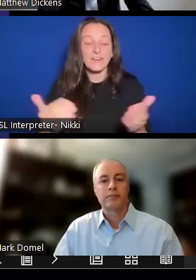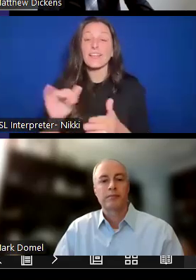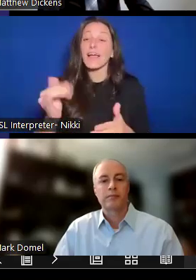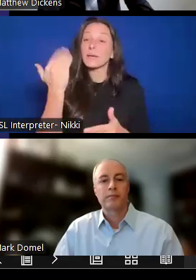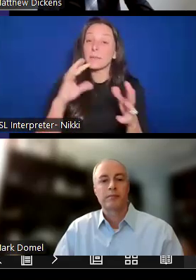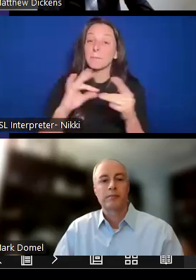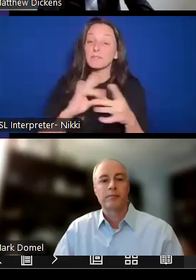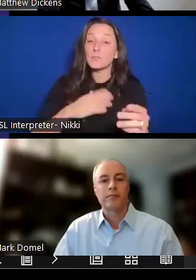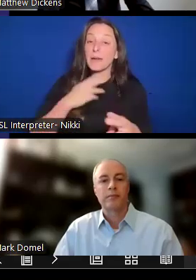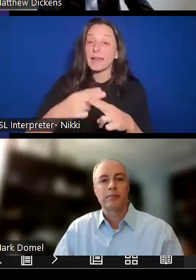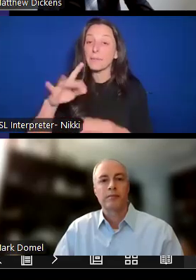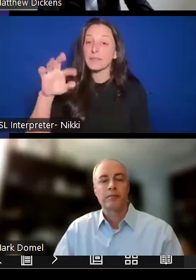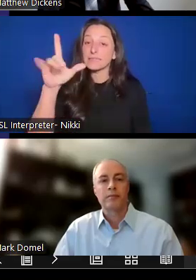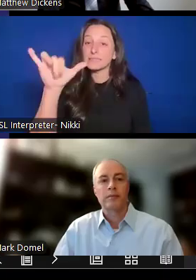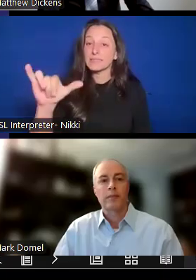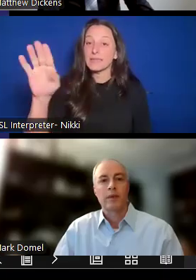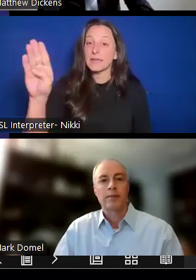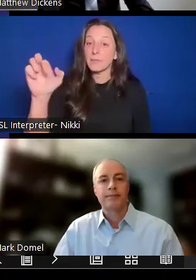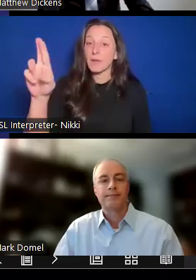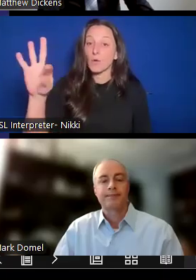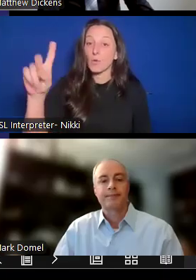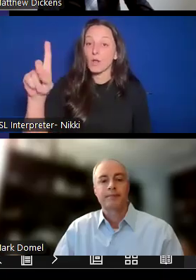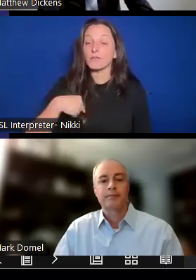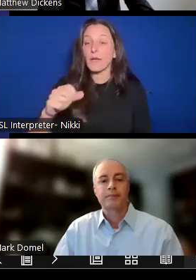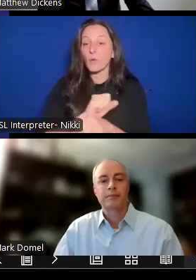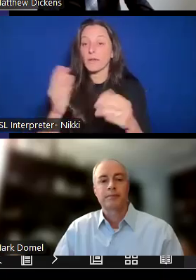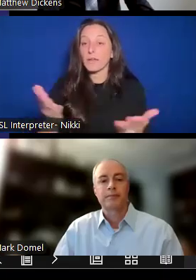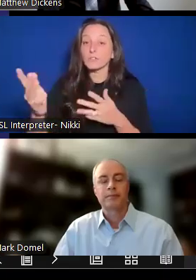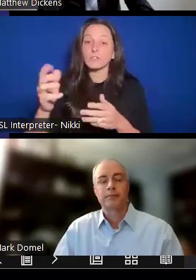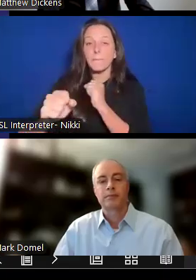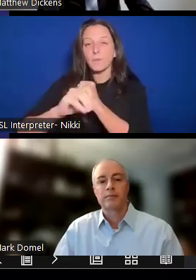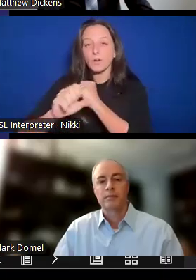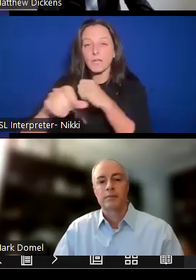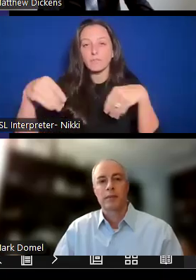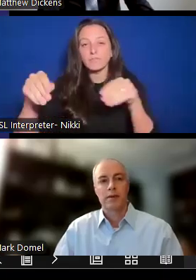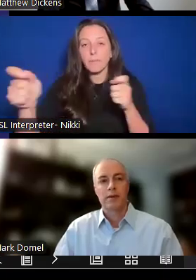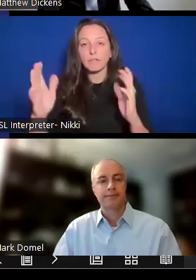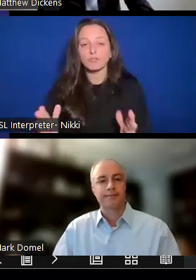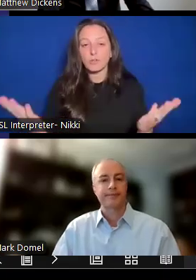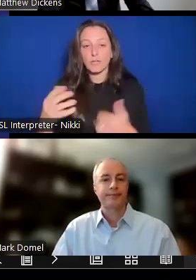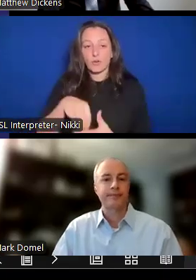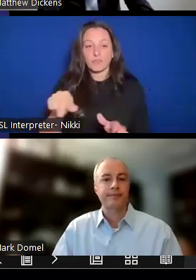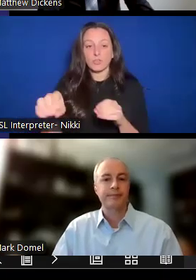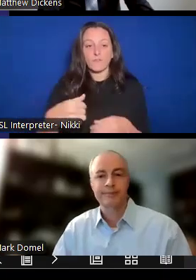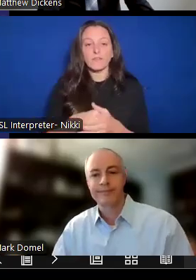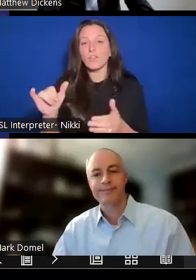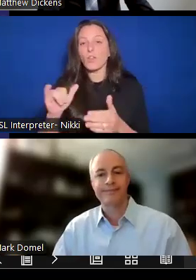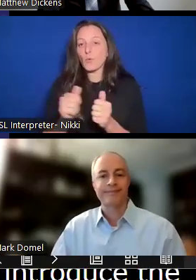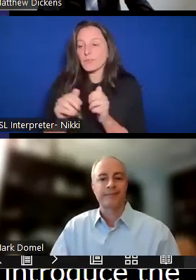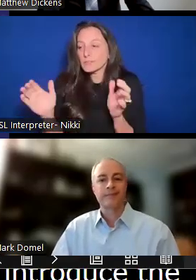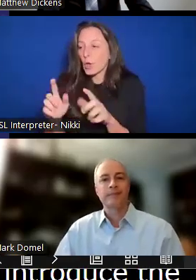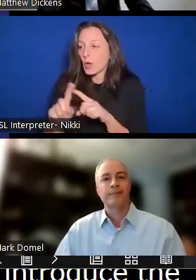Lindsay Bearwald. I work here as a marketing manager in the Comptroller's office, along with a small but very talented